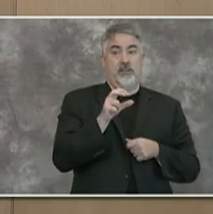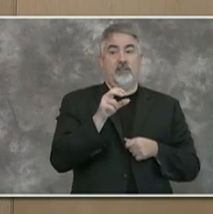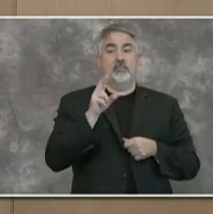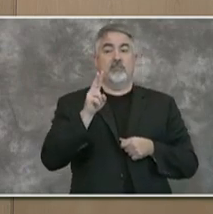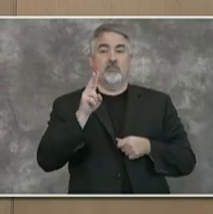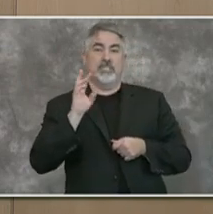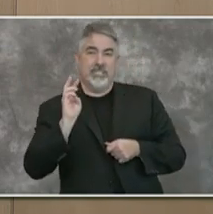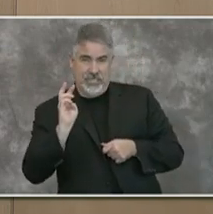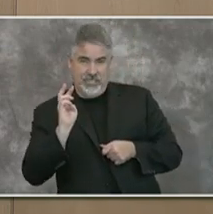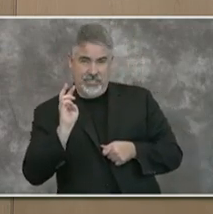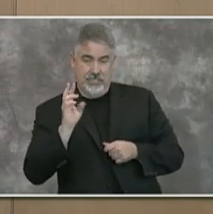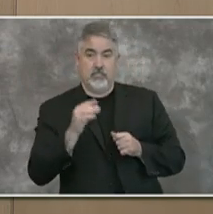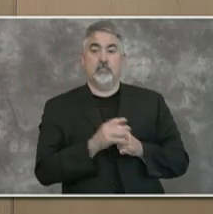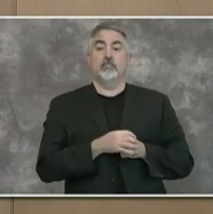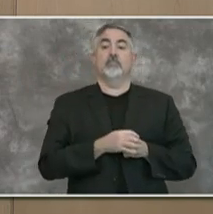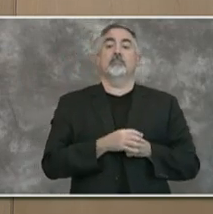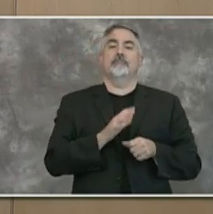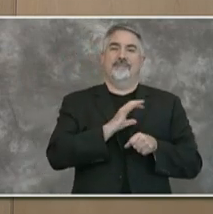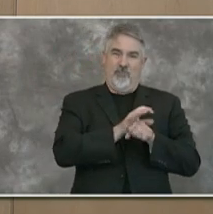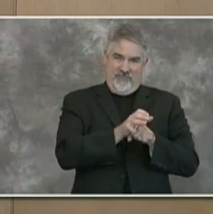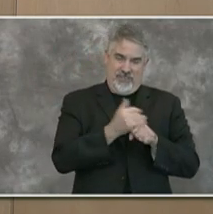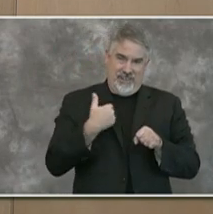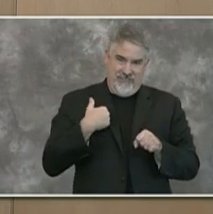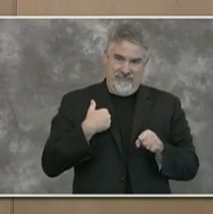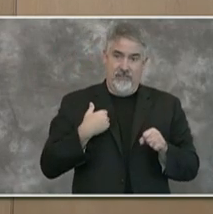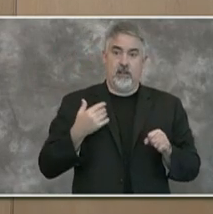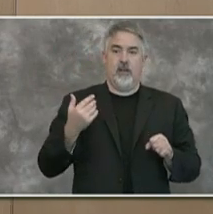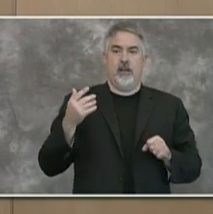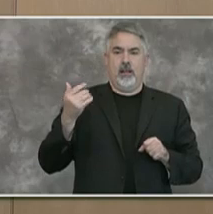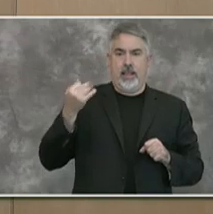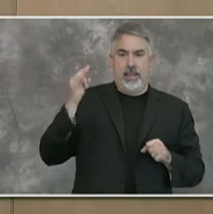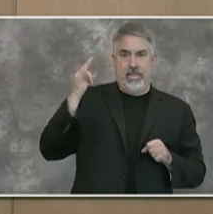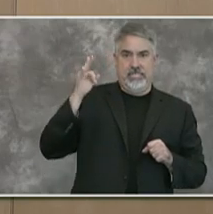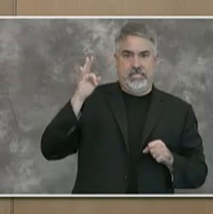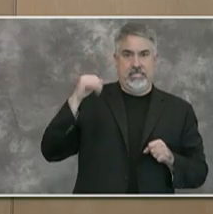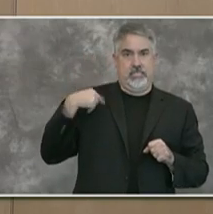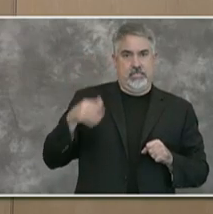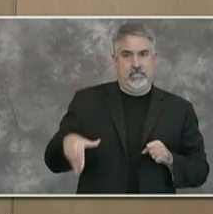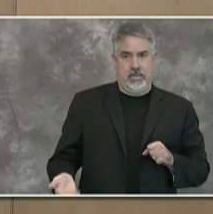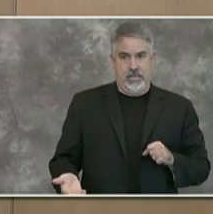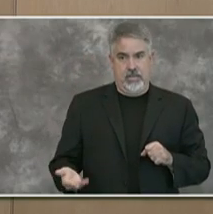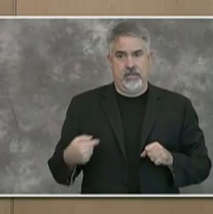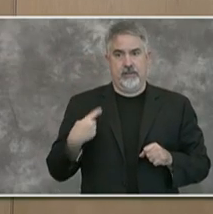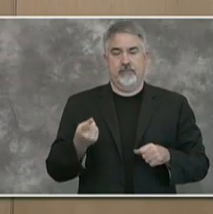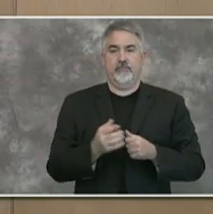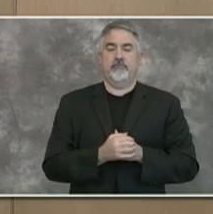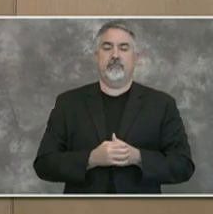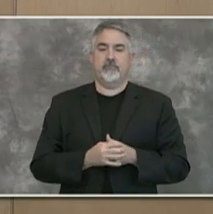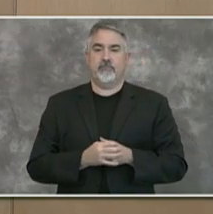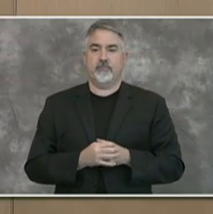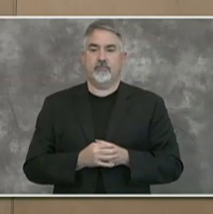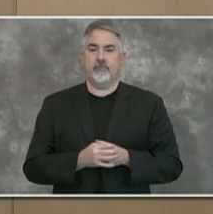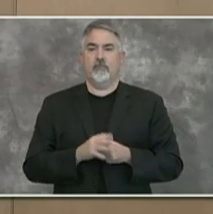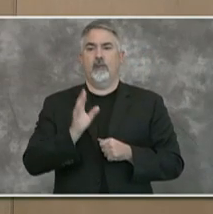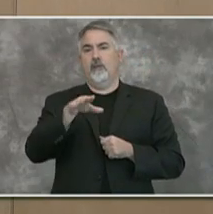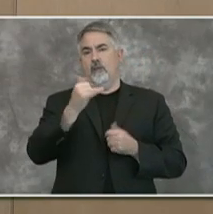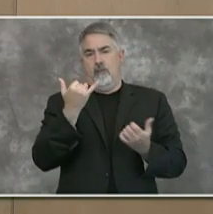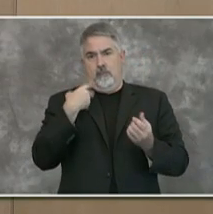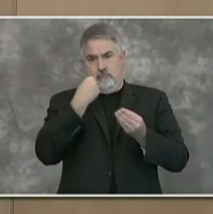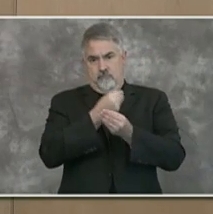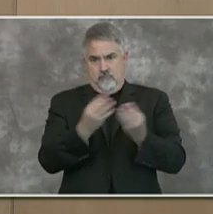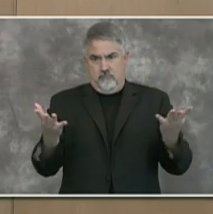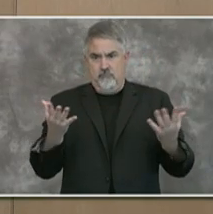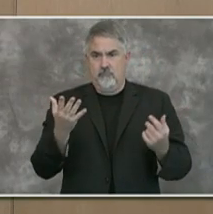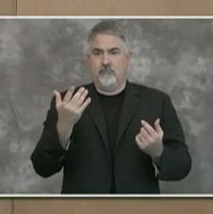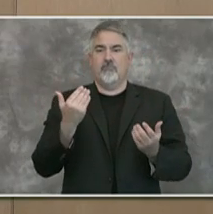1,326 cases, which includes 19 deaths. Today, we are reporting one new